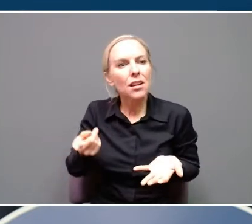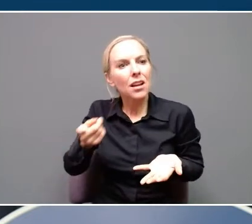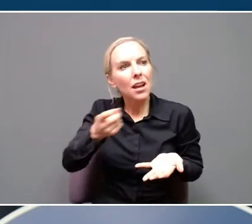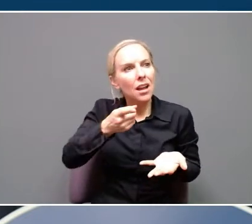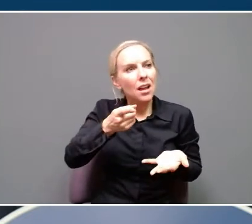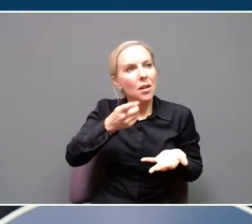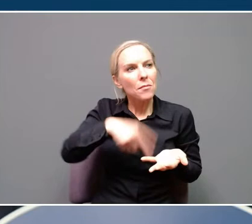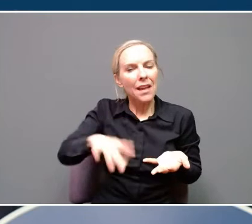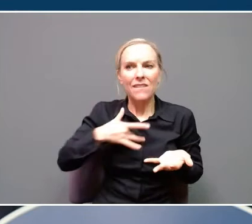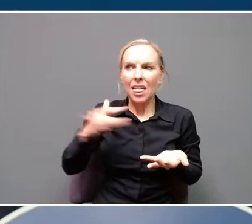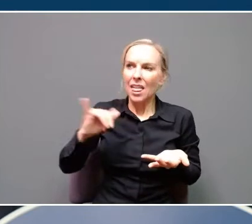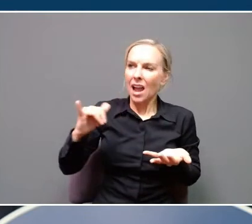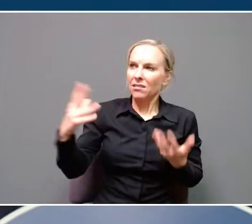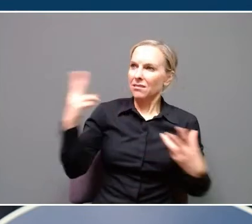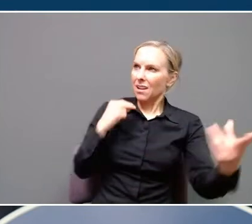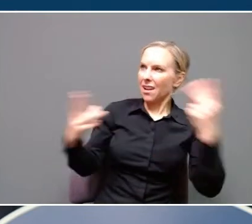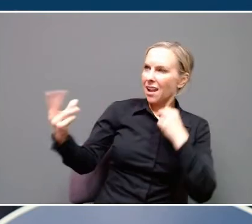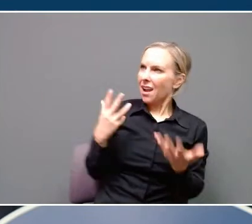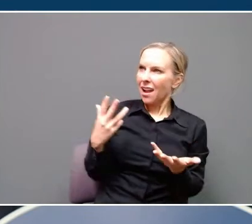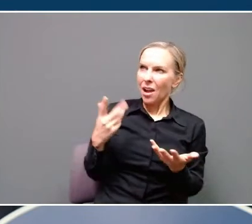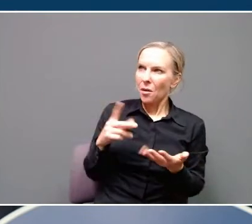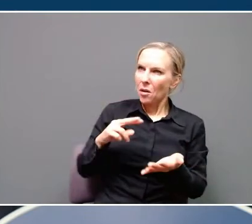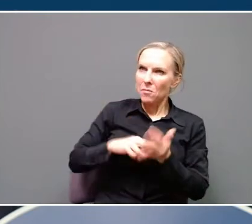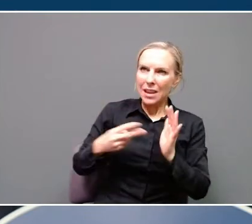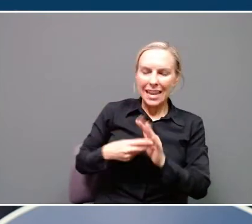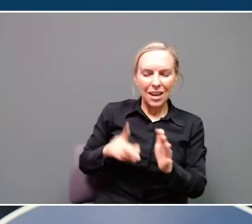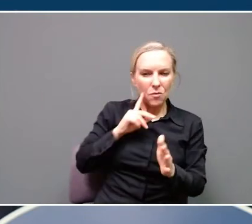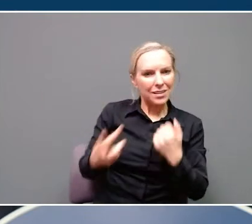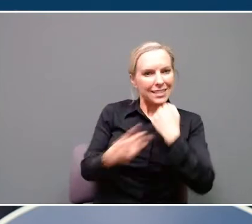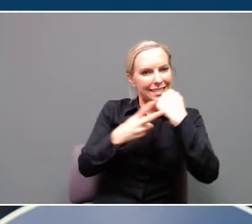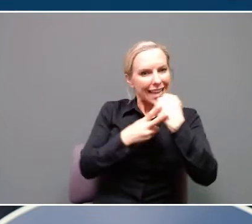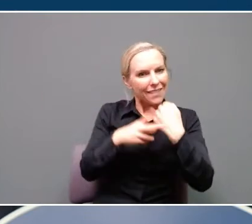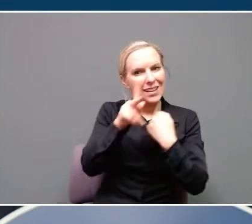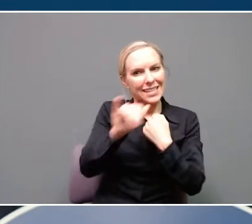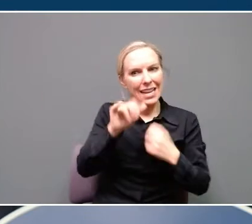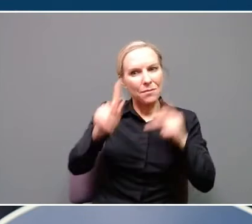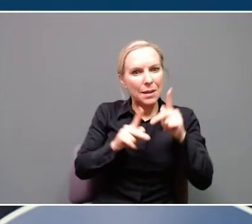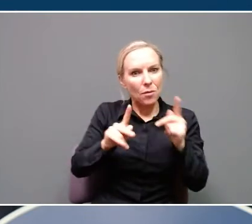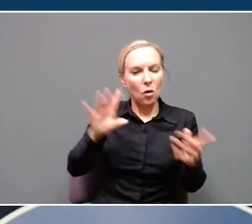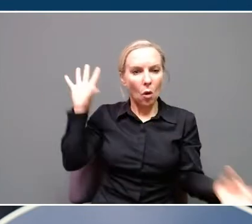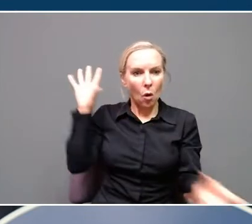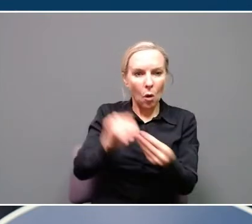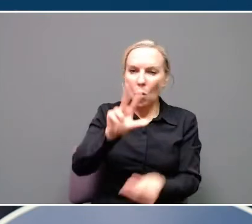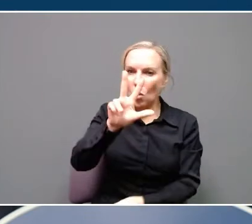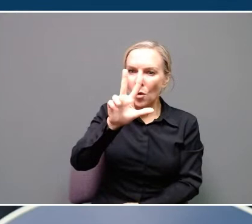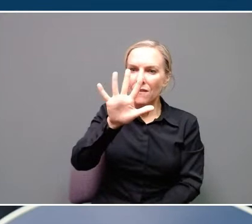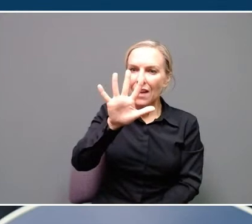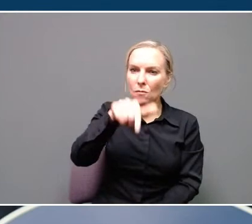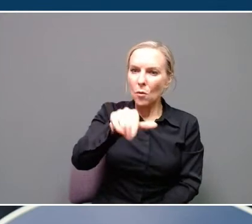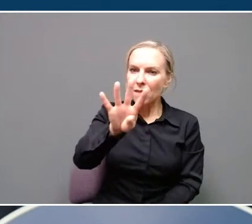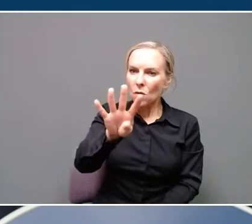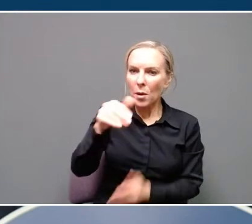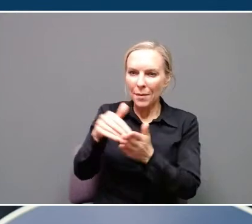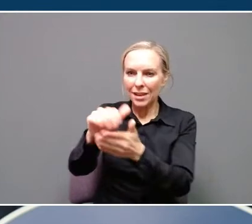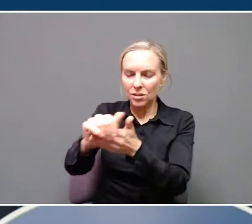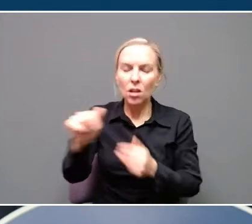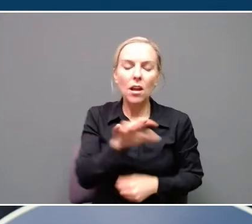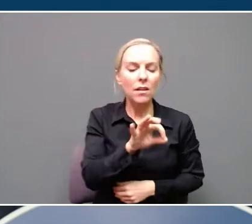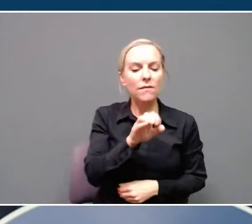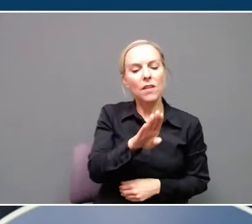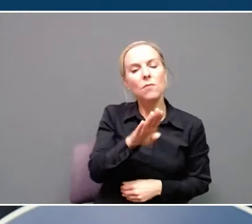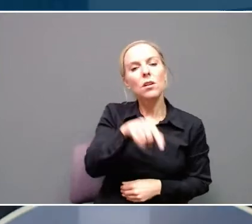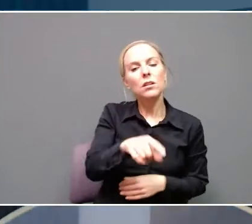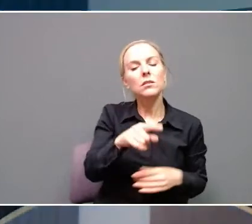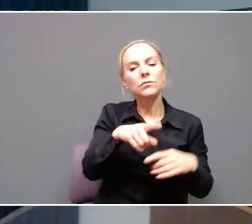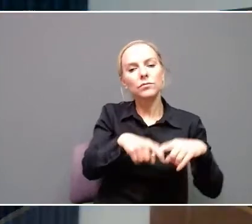but it's going to save Kentuckians $35.4 million. Also in February, I signed an executive order that stopped an increase in